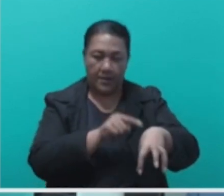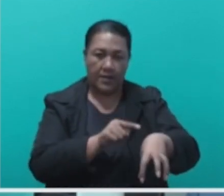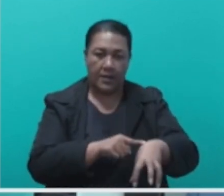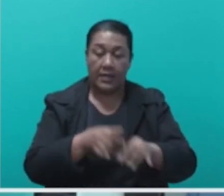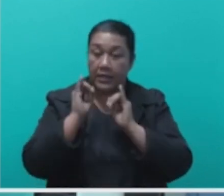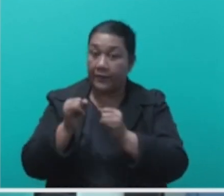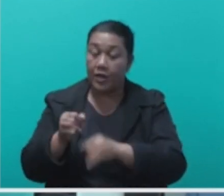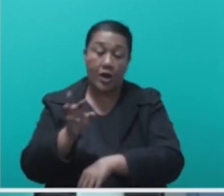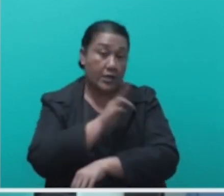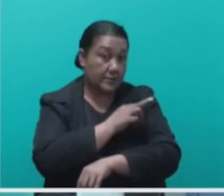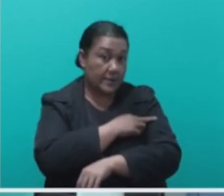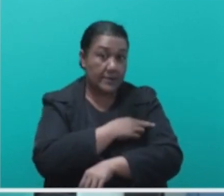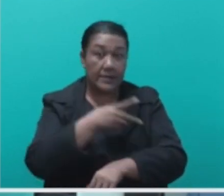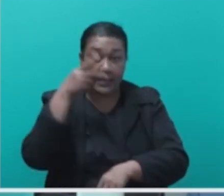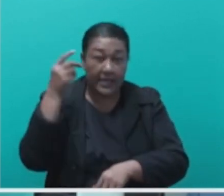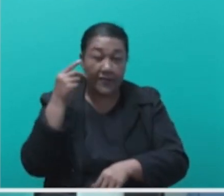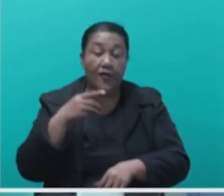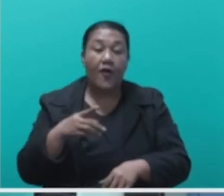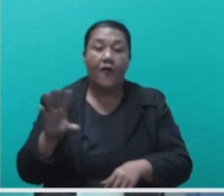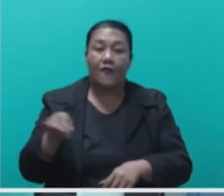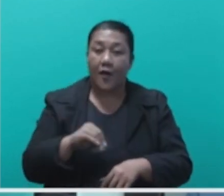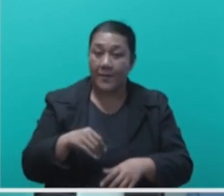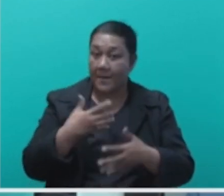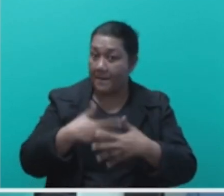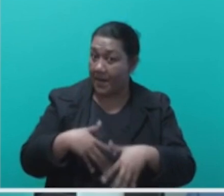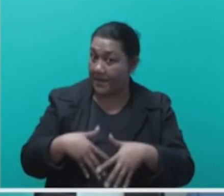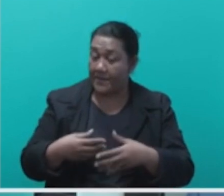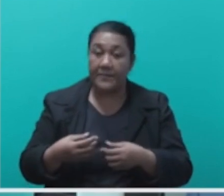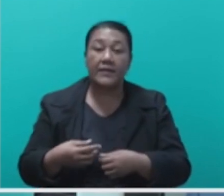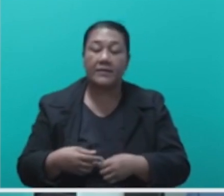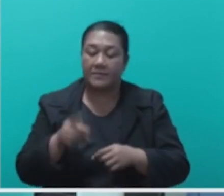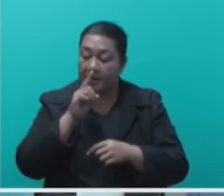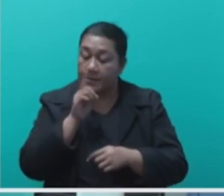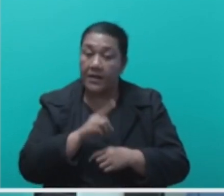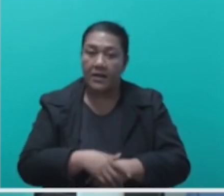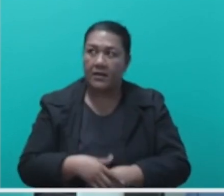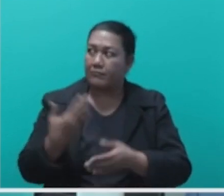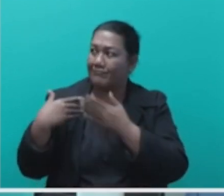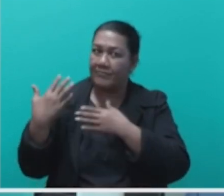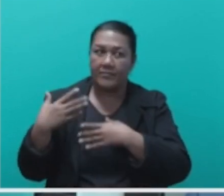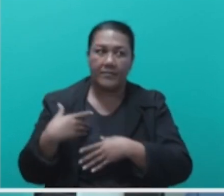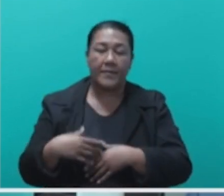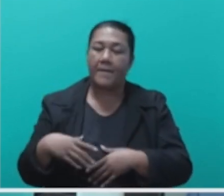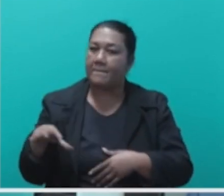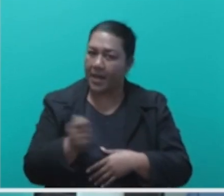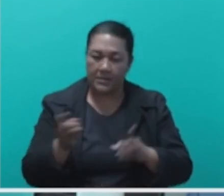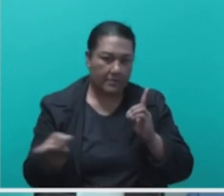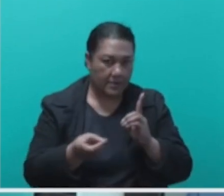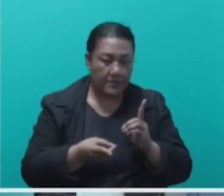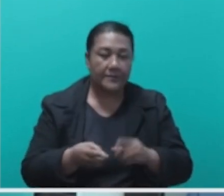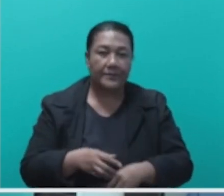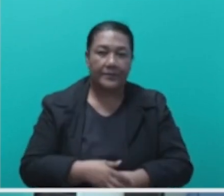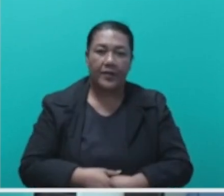Individuals responsible for stealing from the public purse in the recent past must be held accountable for